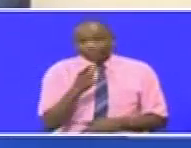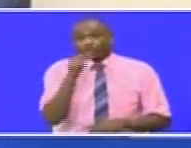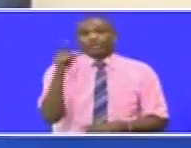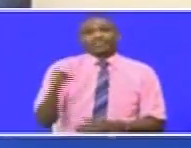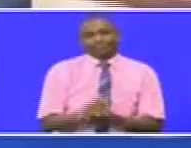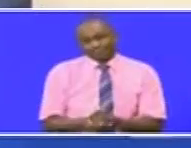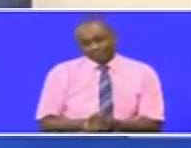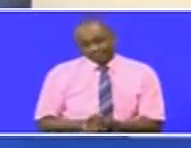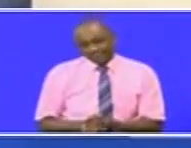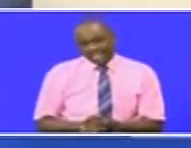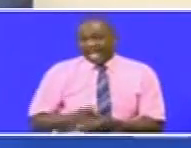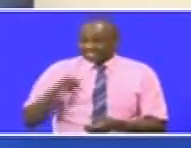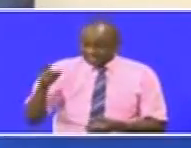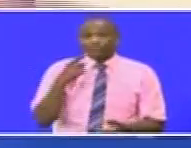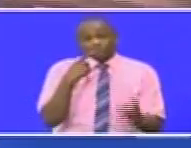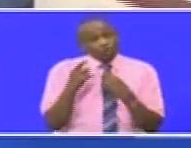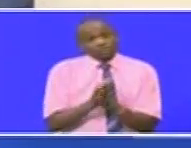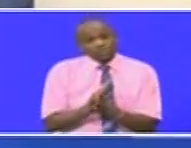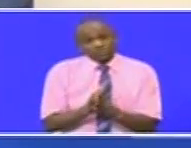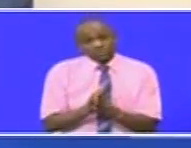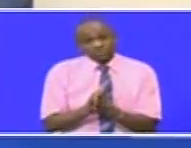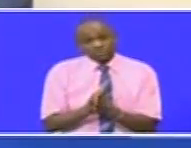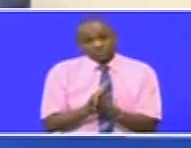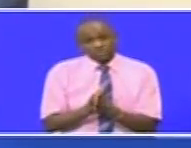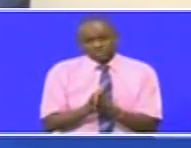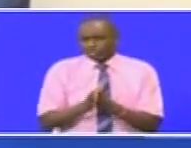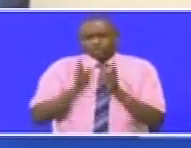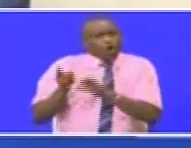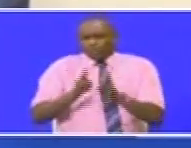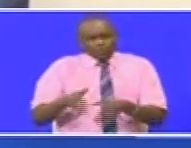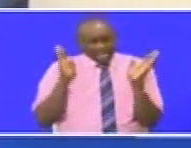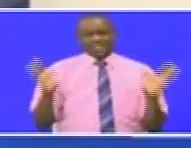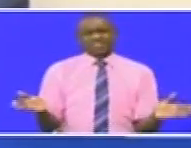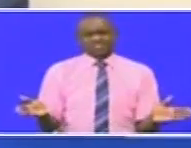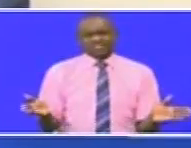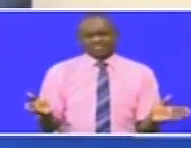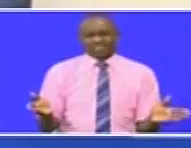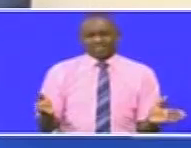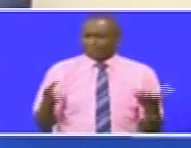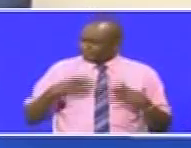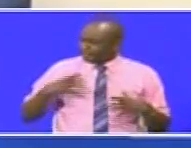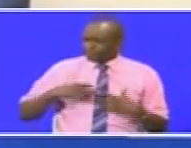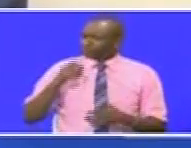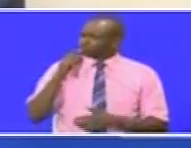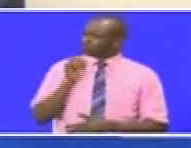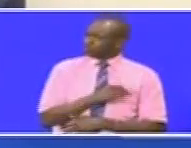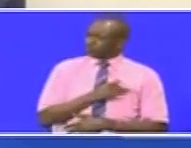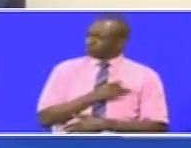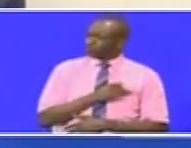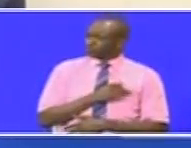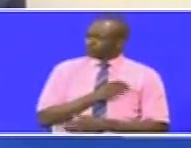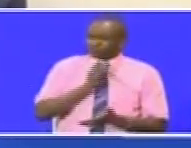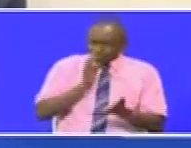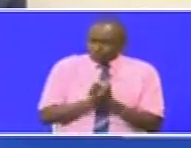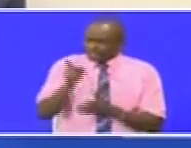you know, and she talked in a very gentle way, and you know, people came to realize that here